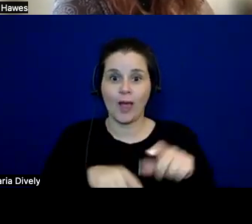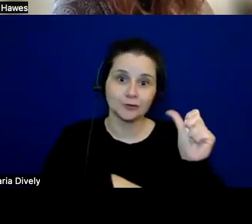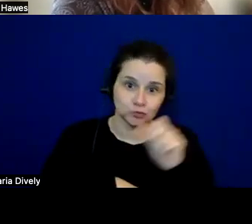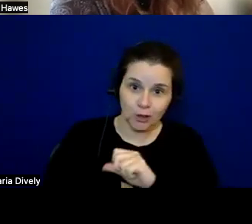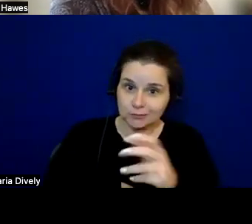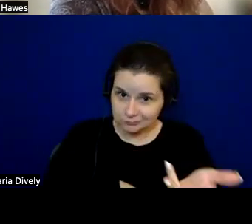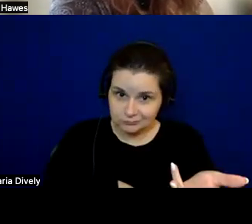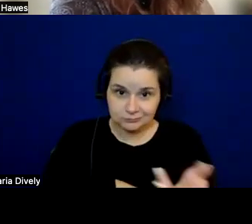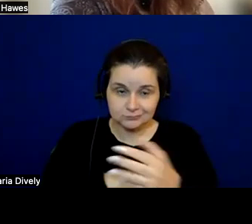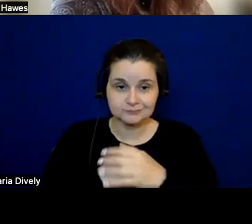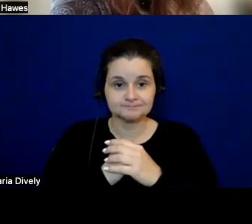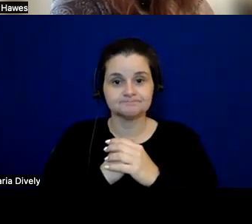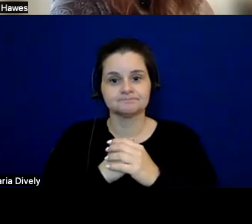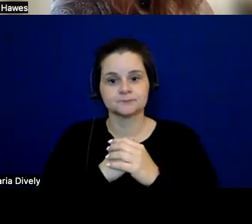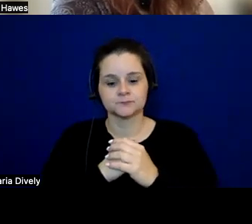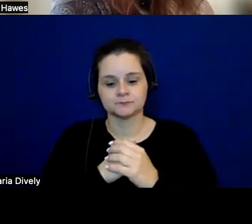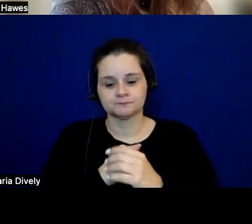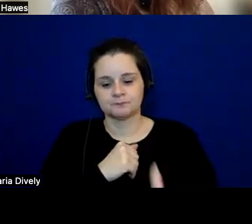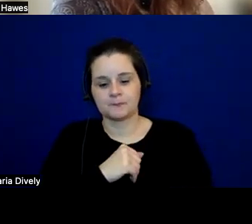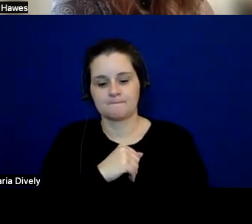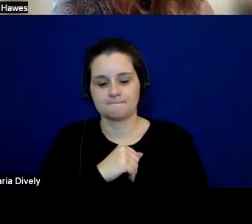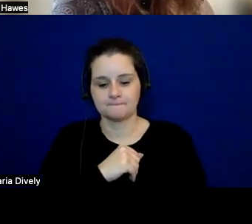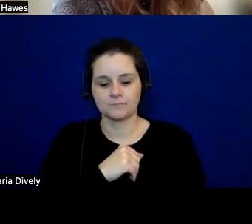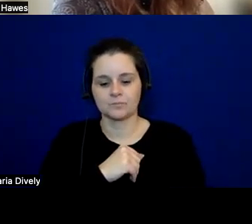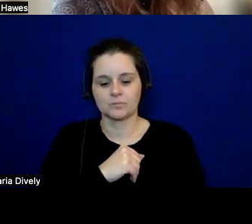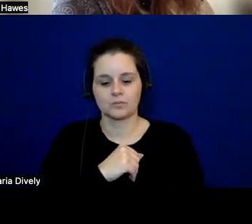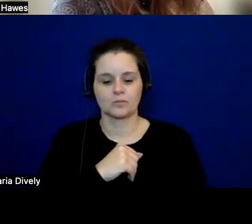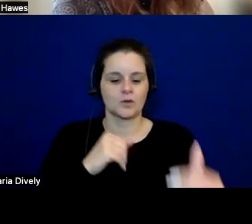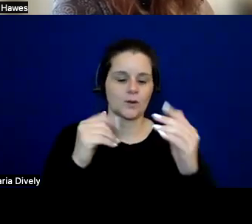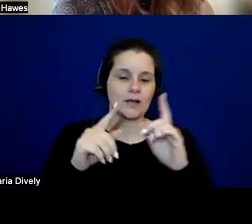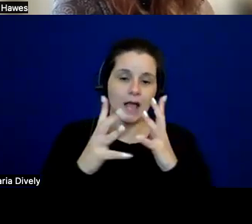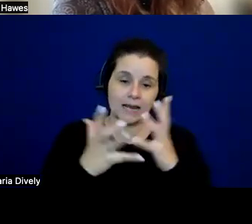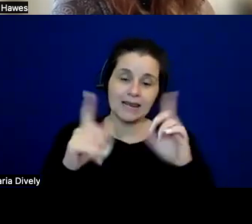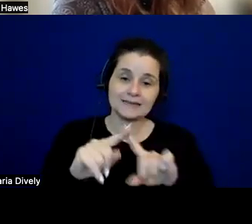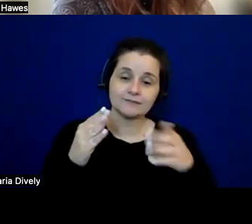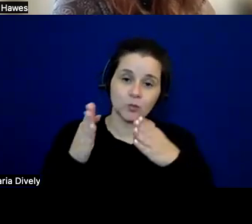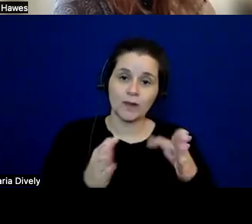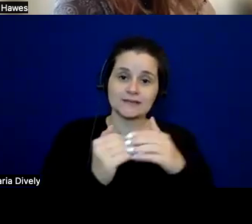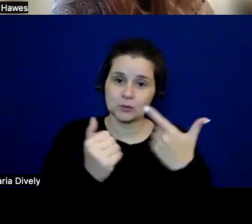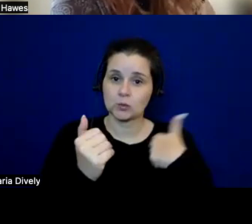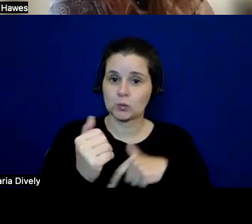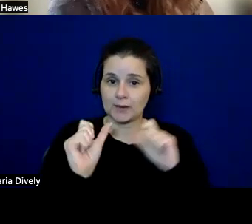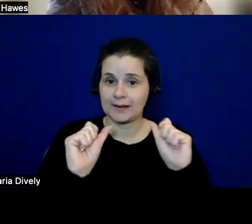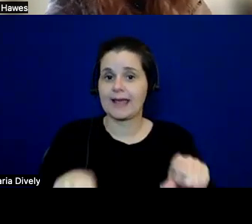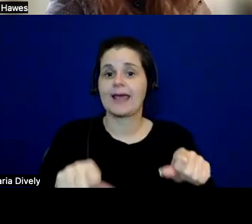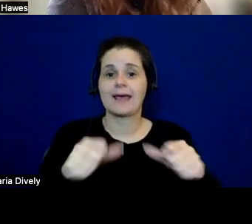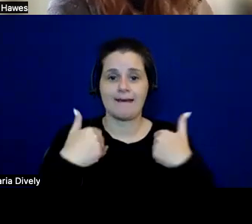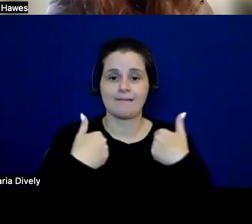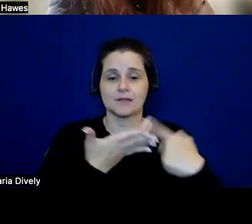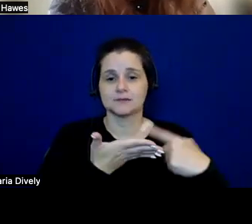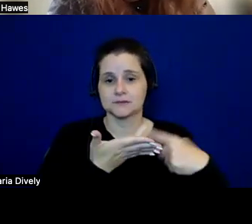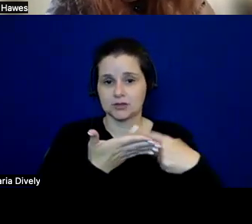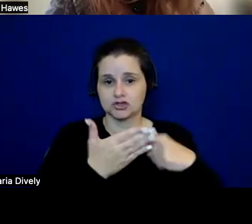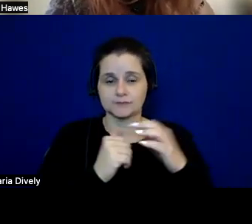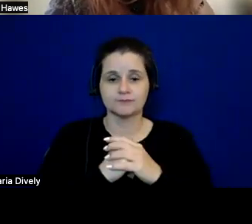alcohol. And, there's a lot of different ways we can have those conversations. And then I think that